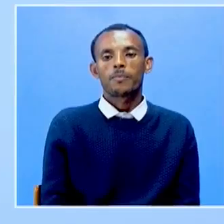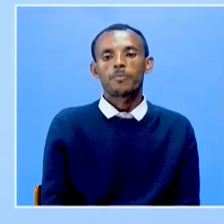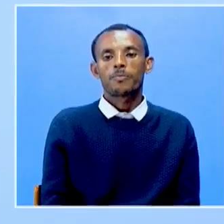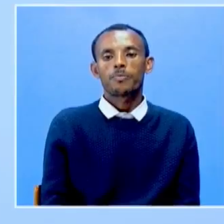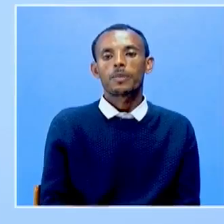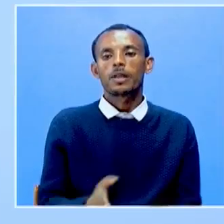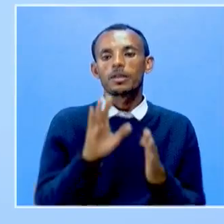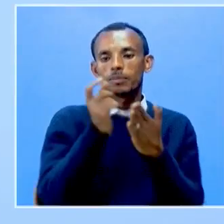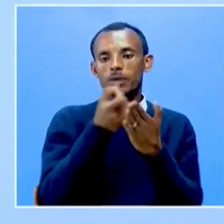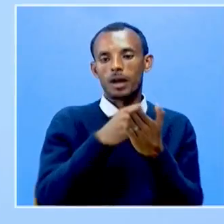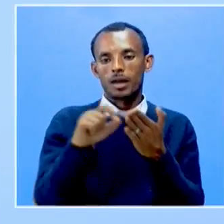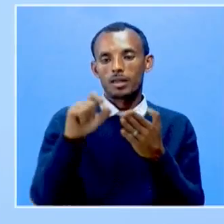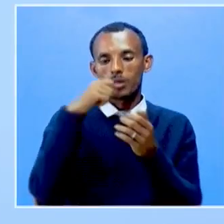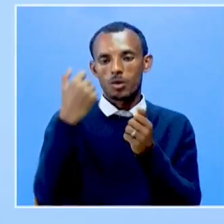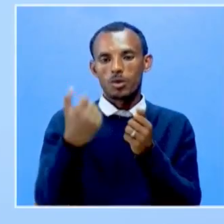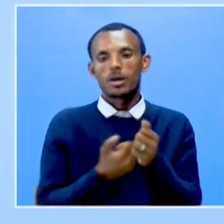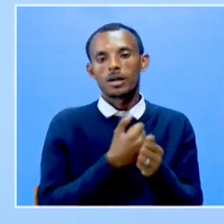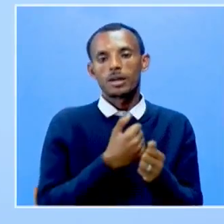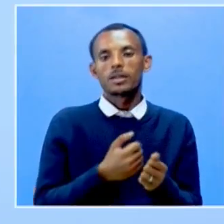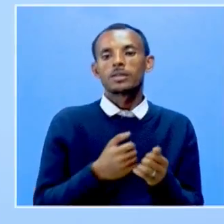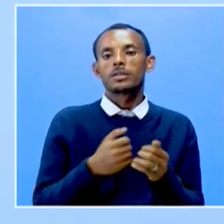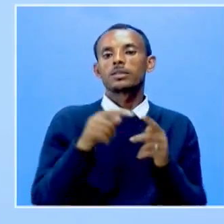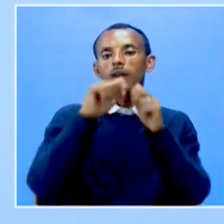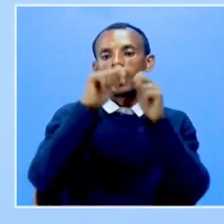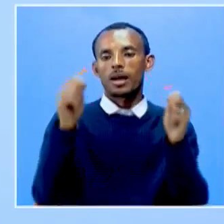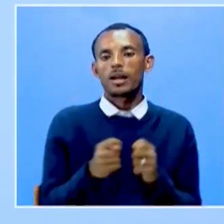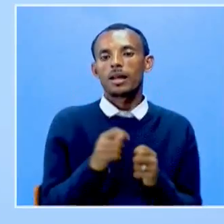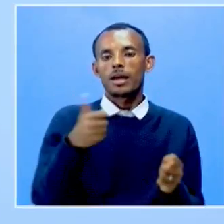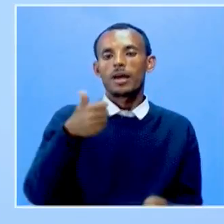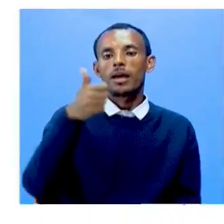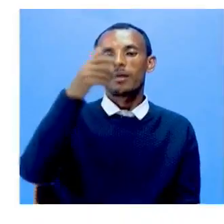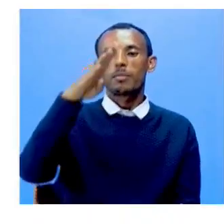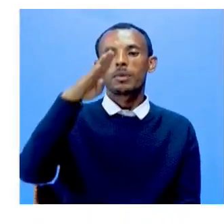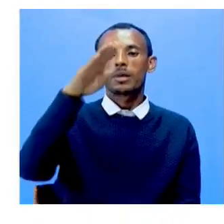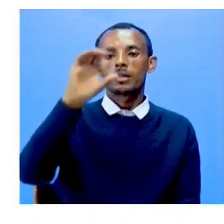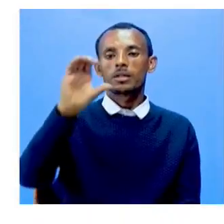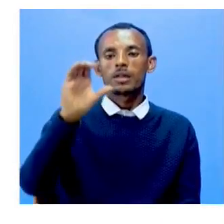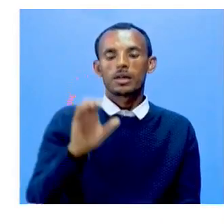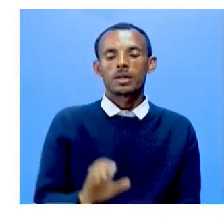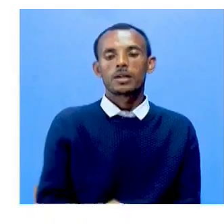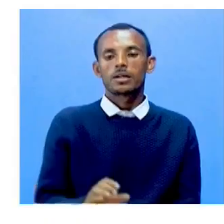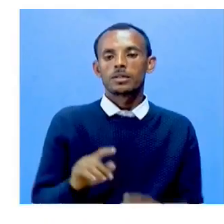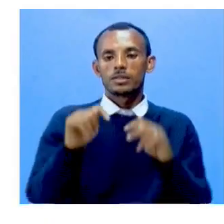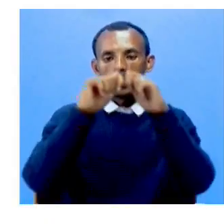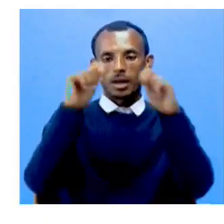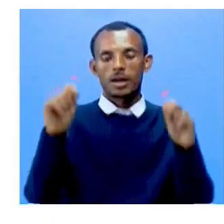Let me write the order. Triangle ABC. Triangle